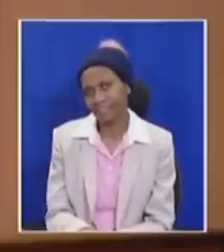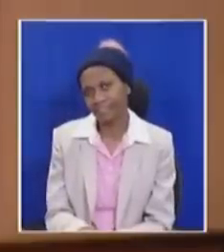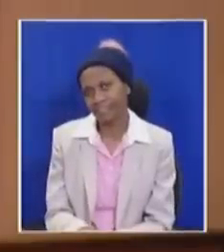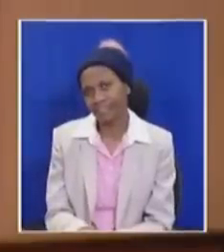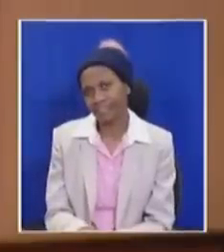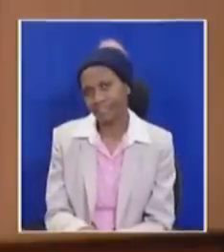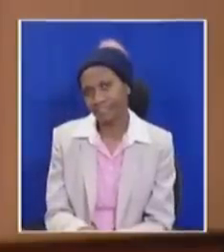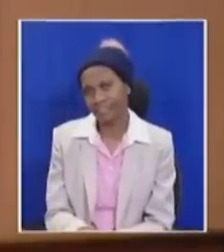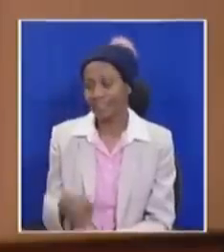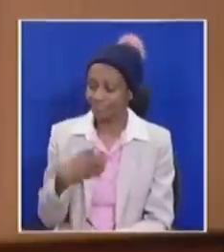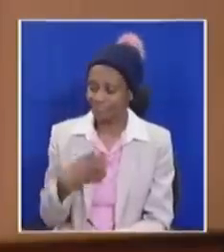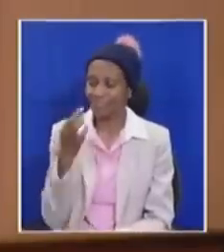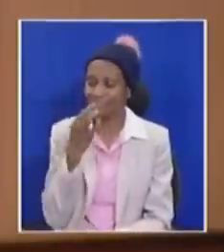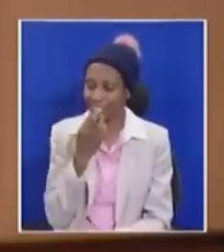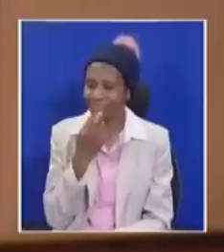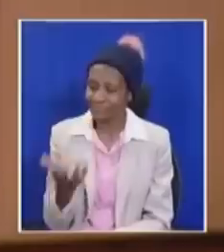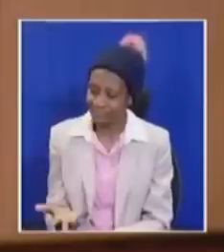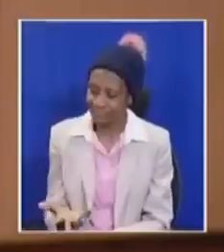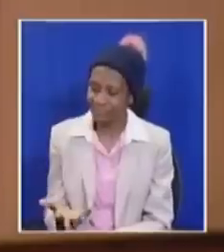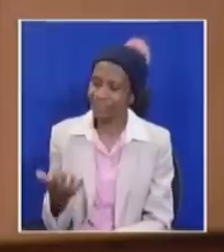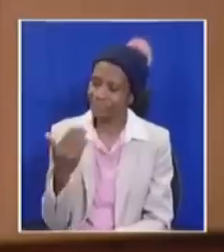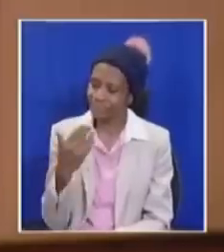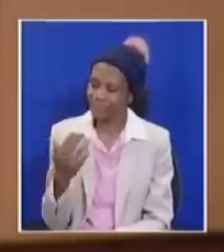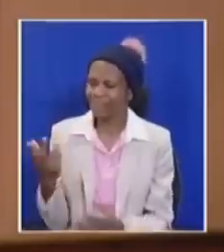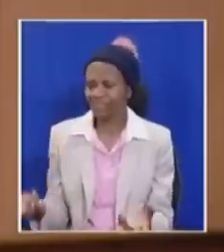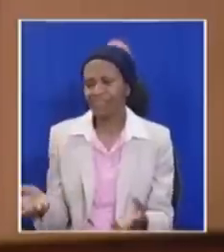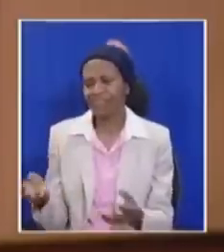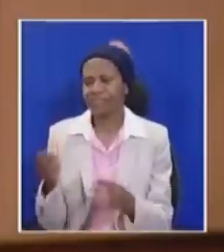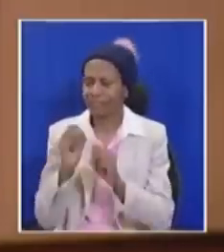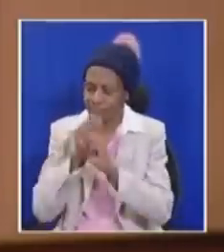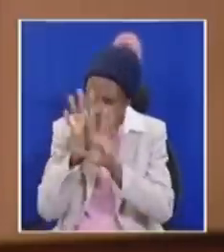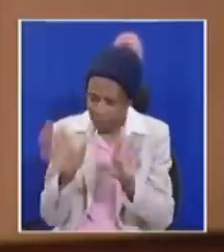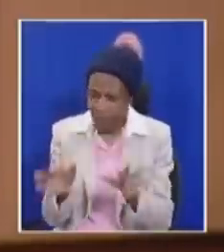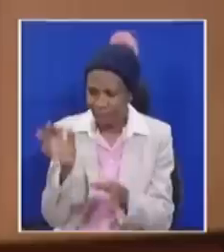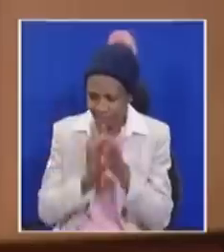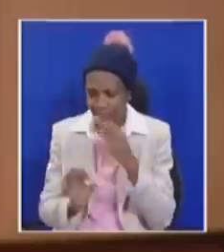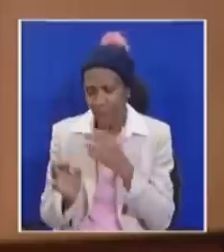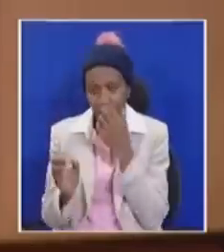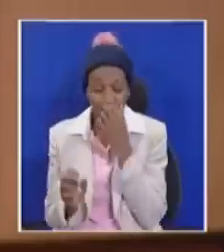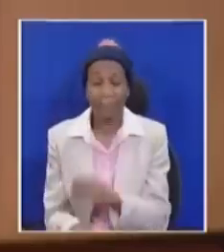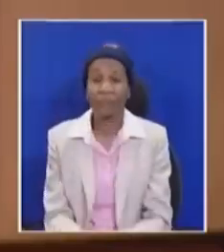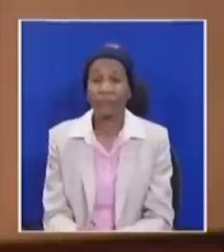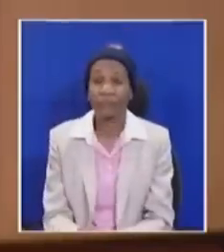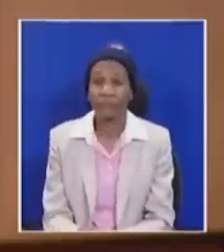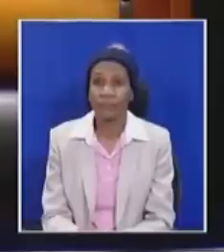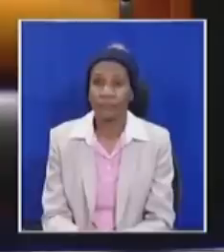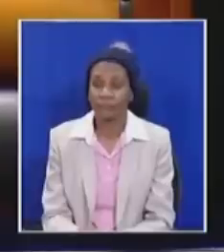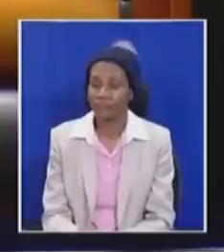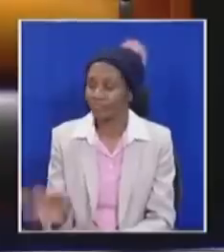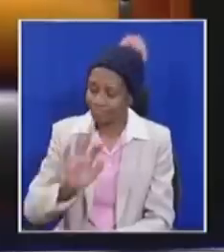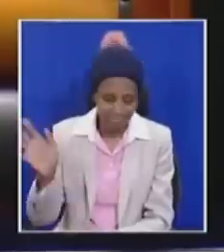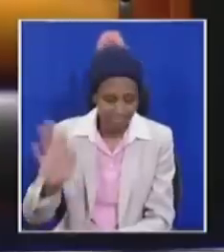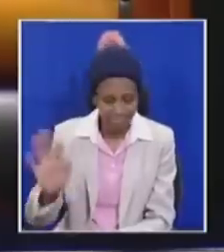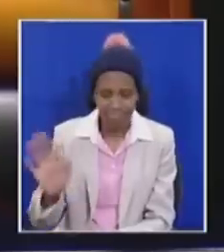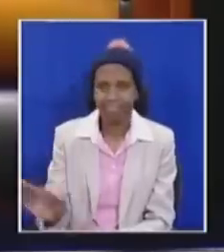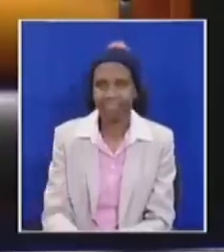I'm not saying I will not withdraw, but you are general. If you can just be specific from what I'm not I've going said. to repeat